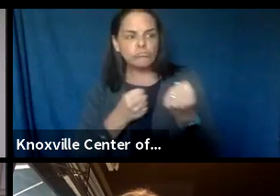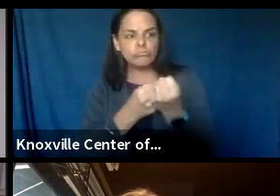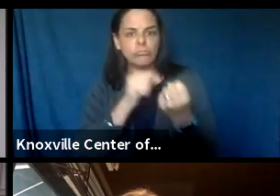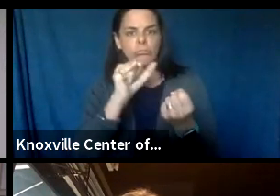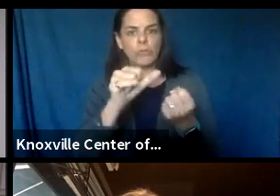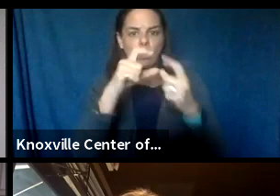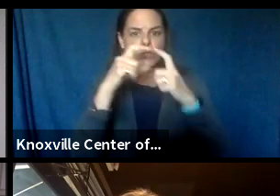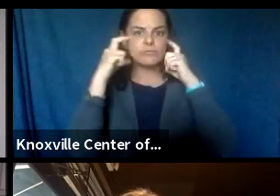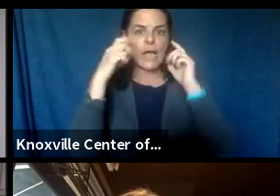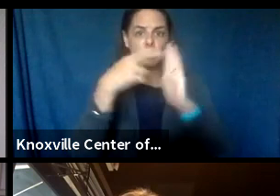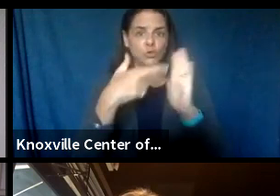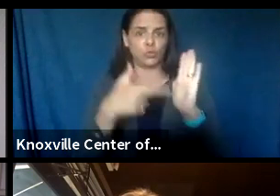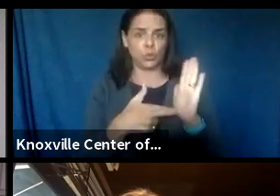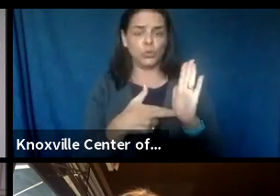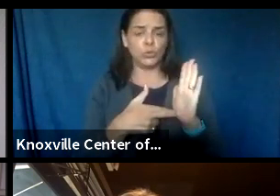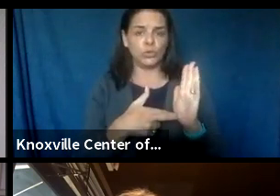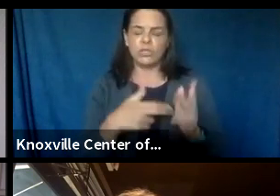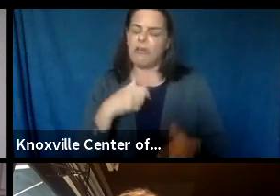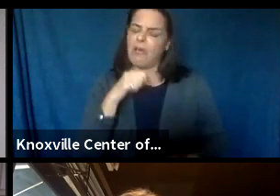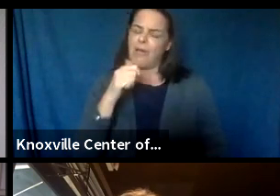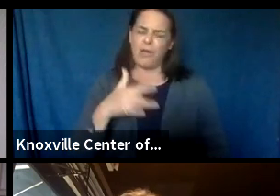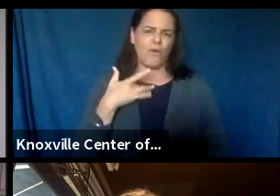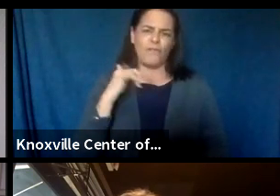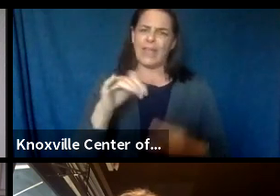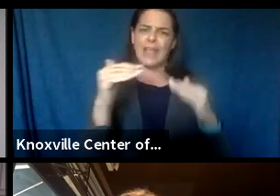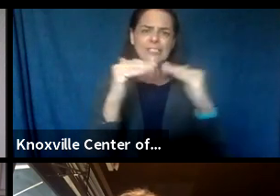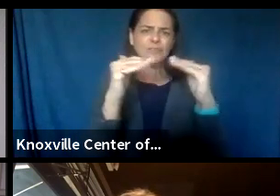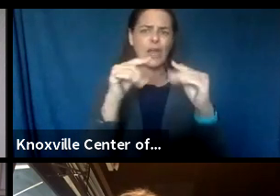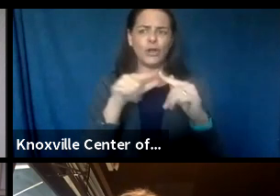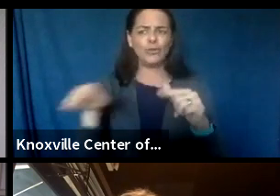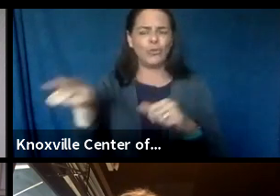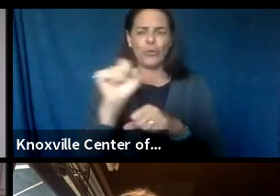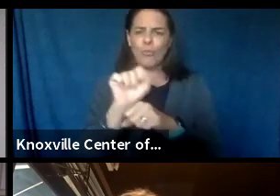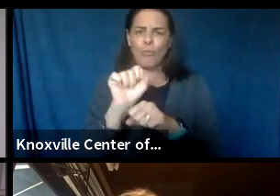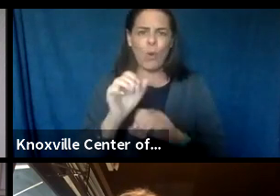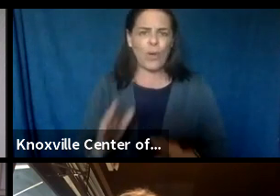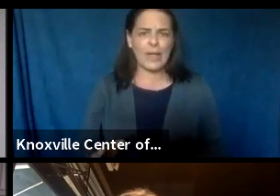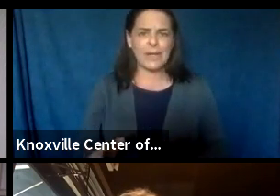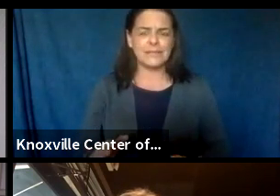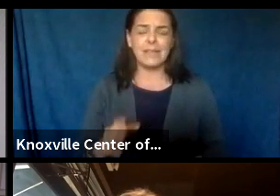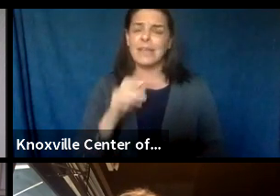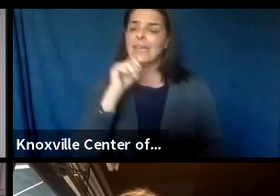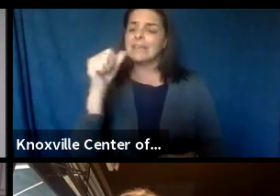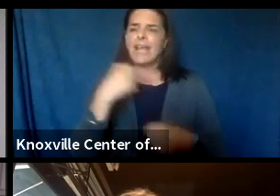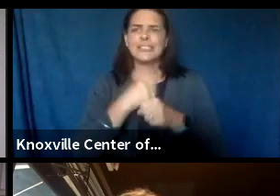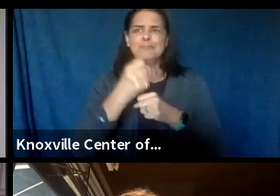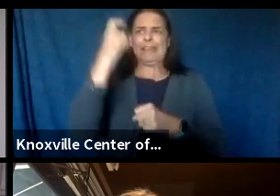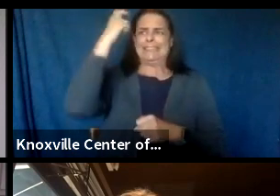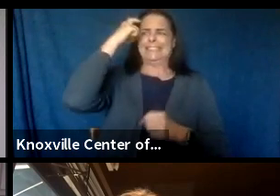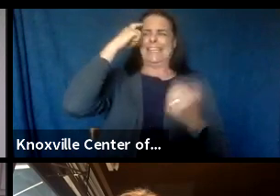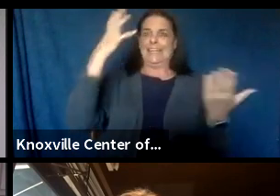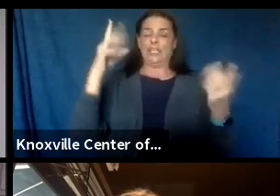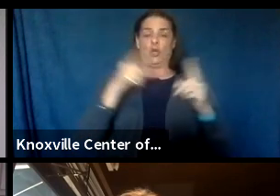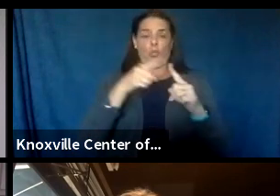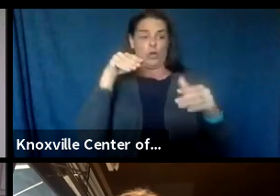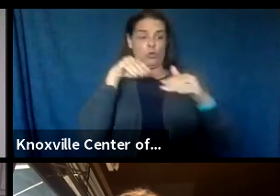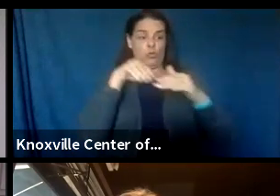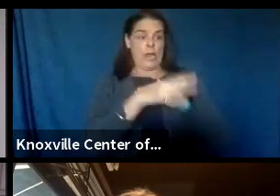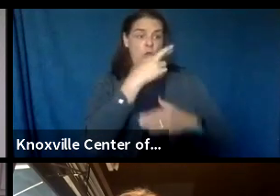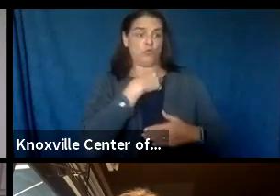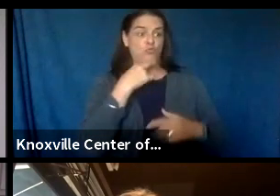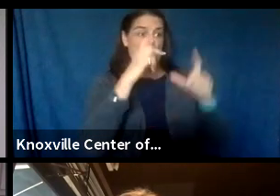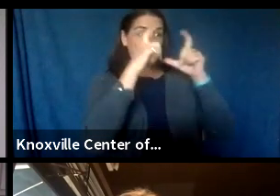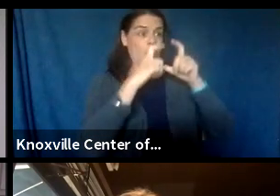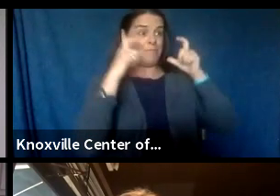and regulations. And I do not think that is fair to the employees. And it does not make sense to me when you walk into a restaurant wearing